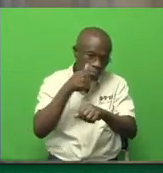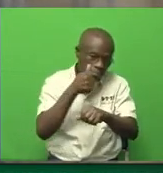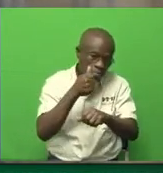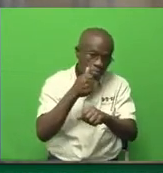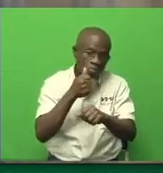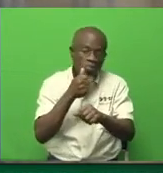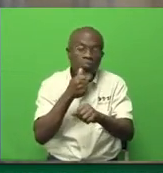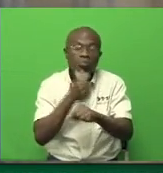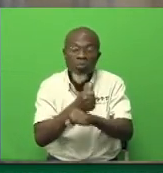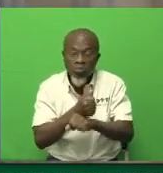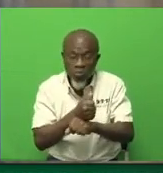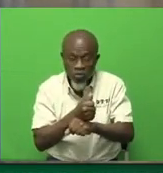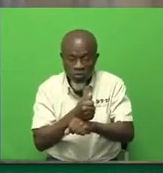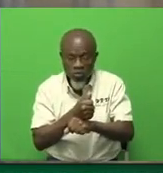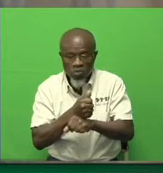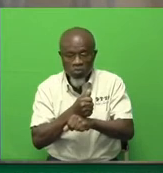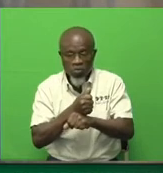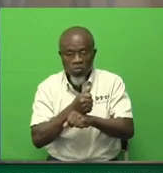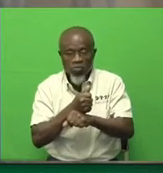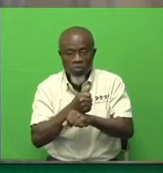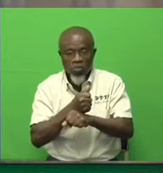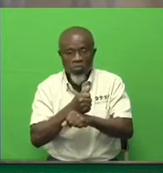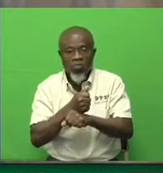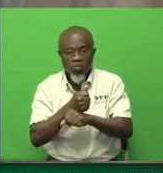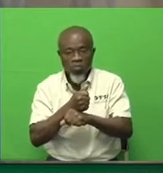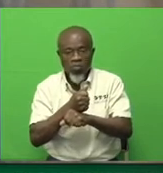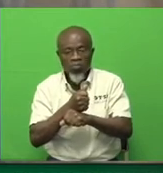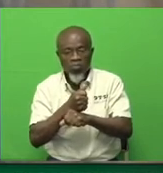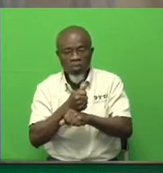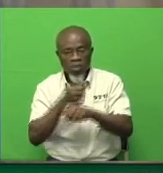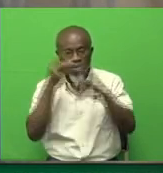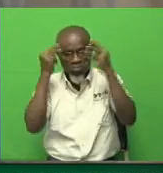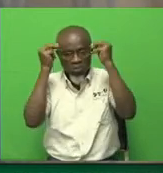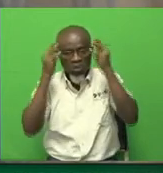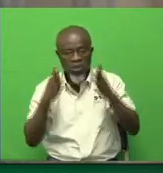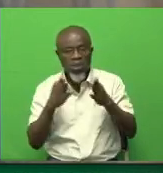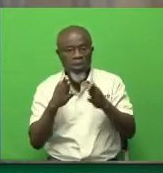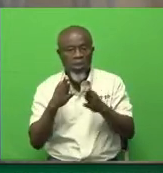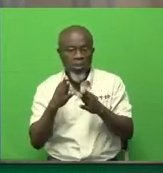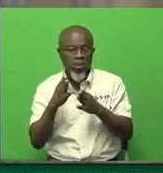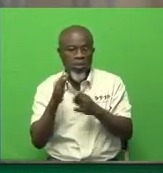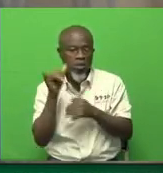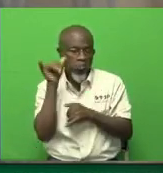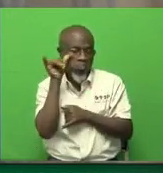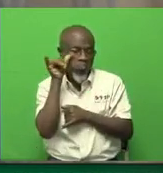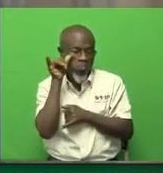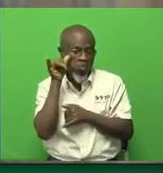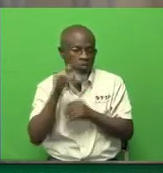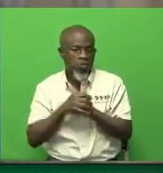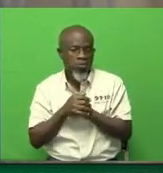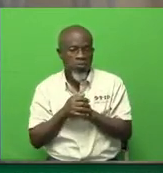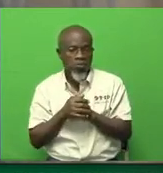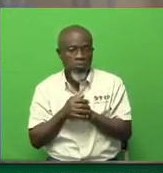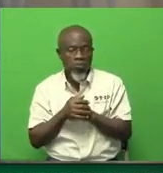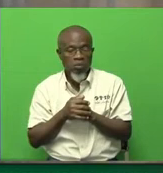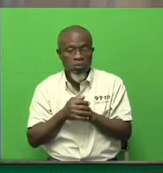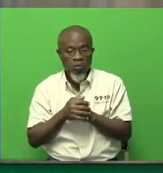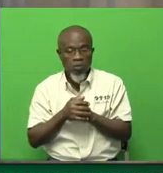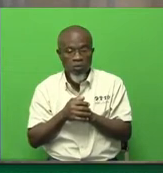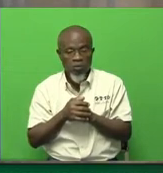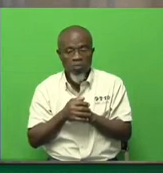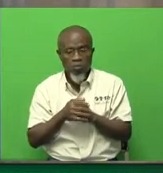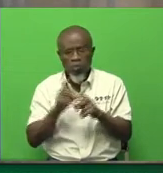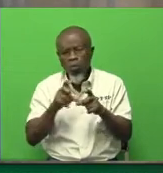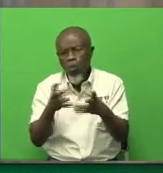Industries the same Minister young for the time being was the enhanced proposal is welcome this is